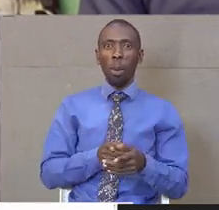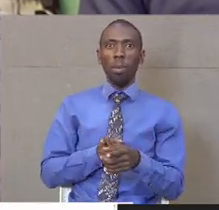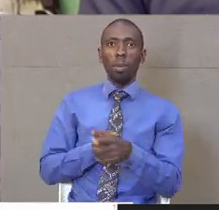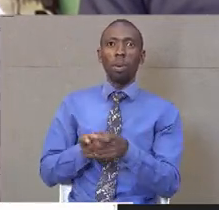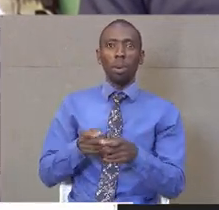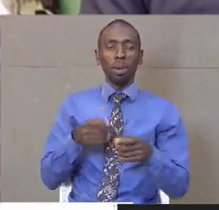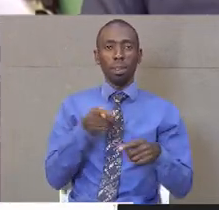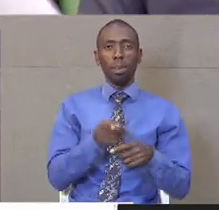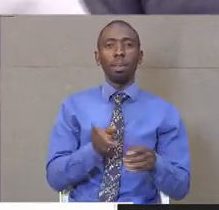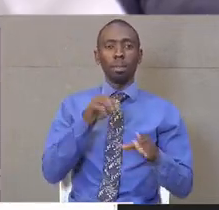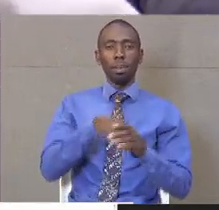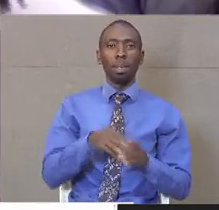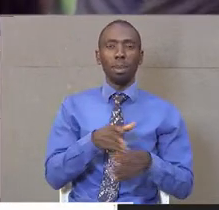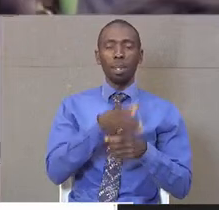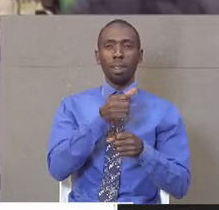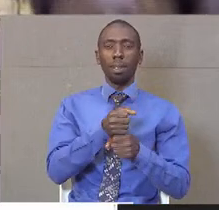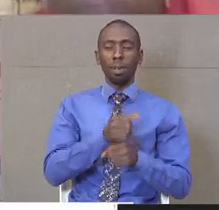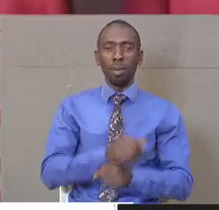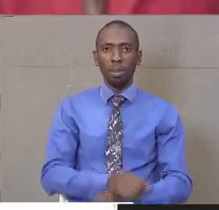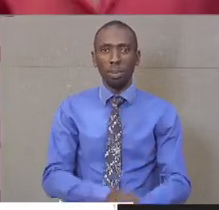budget?